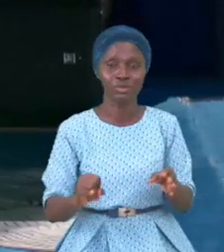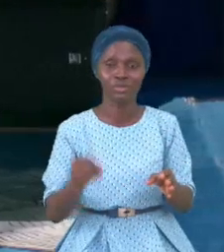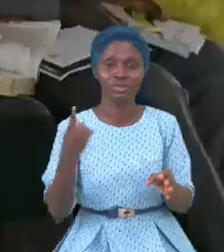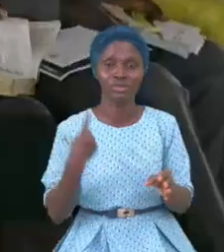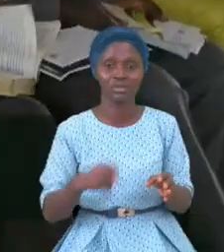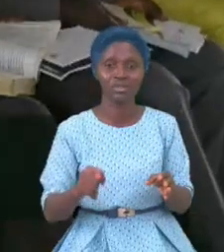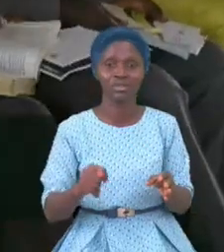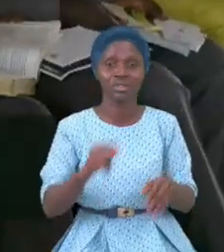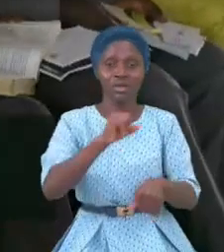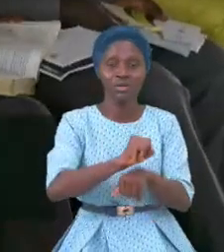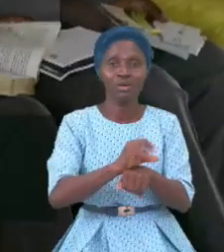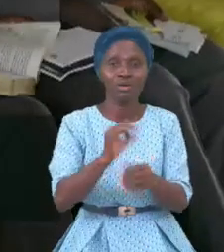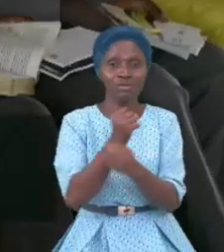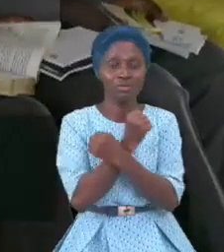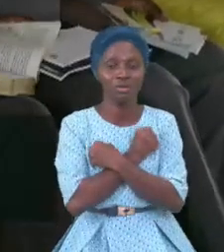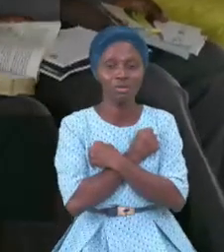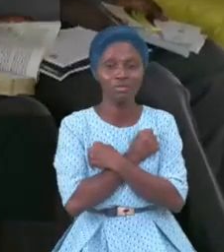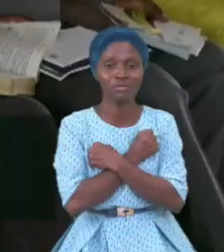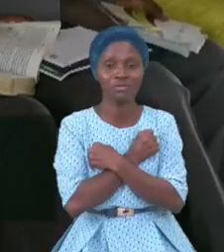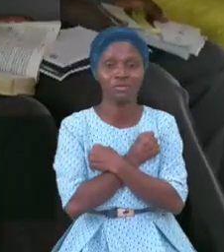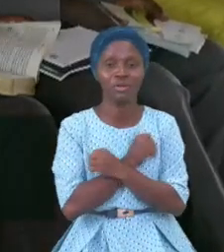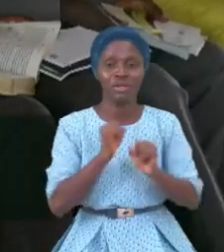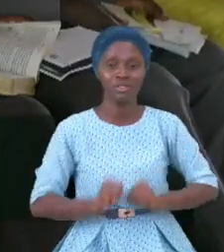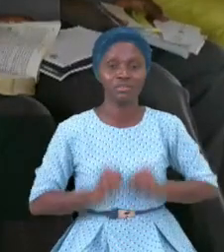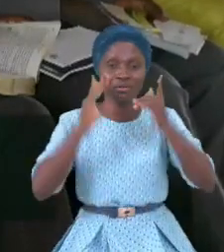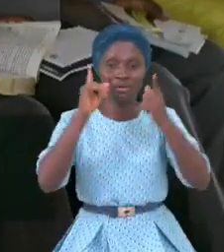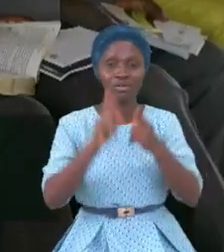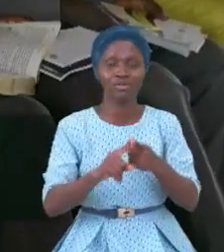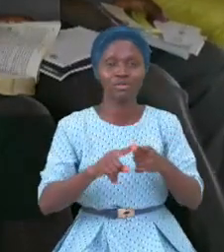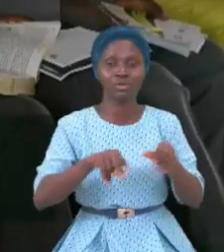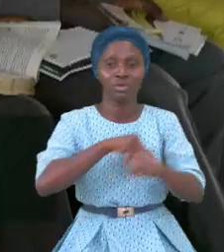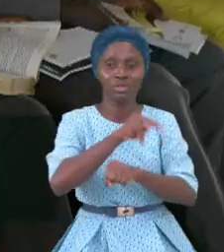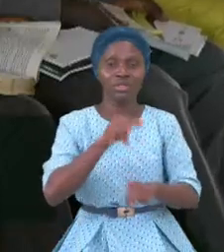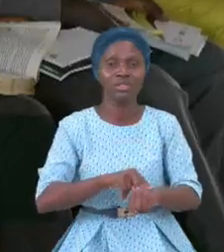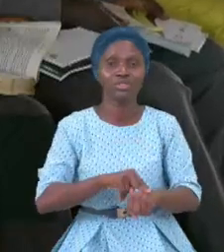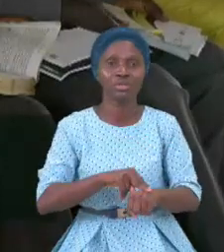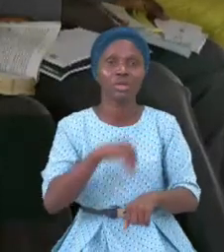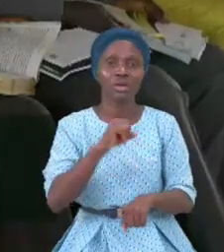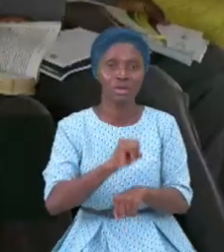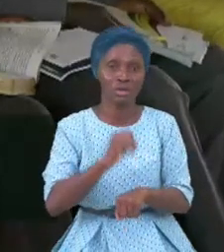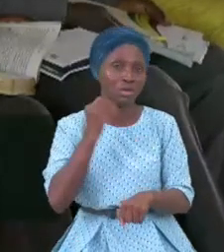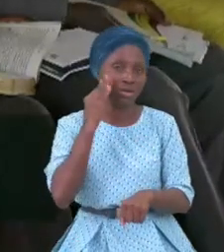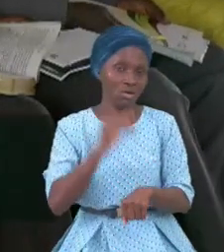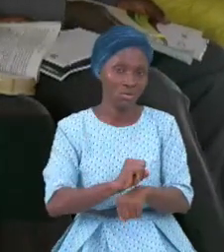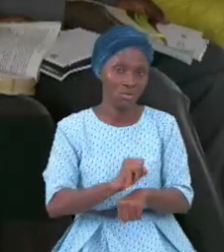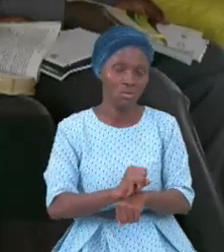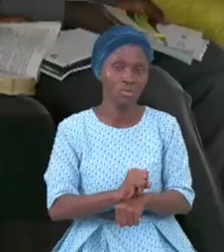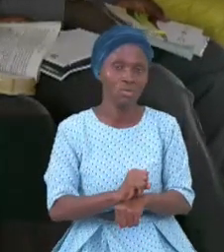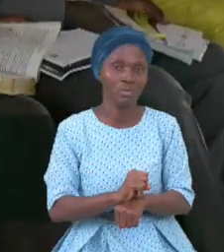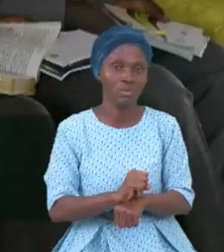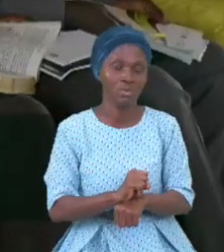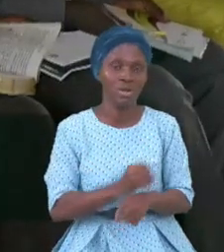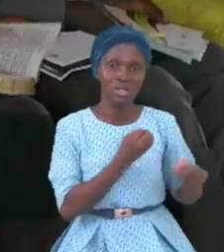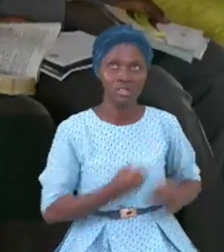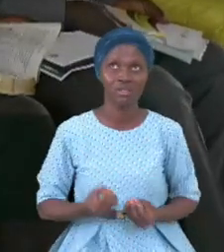love devoted to national assignments. Sacrificially fulfilling the